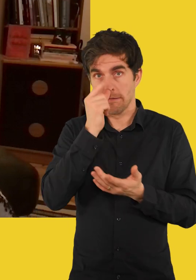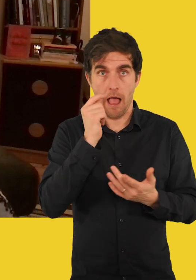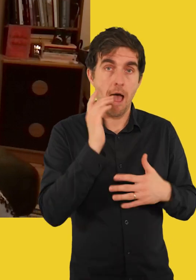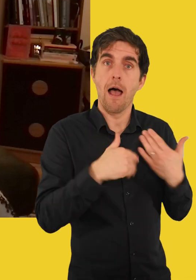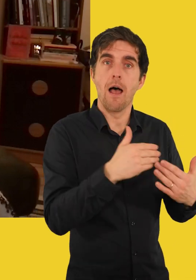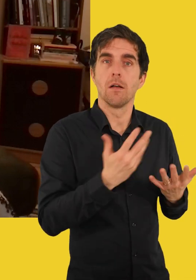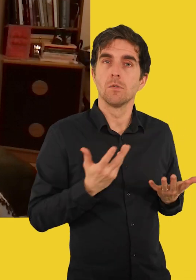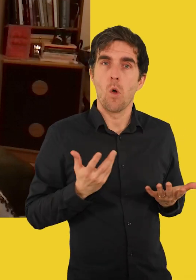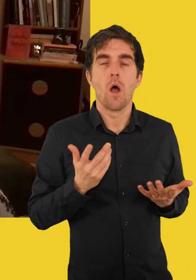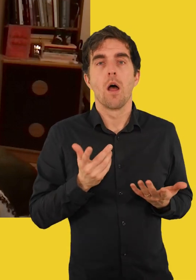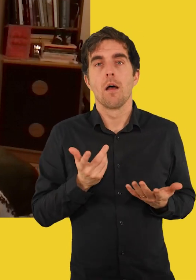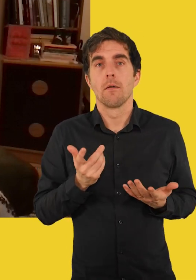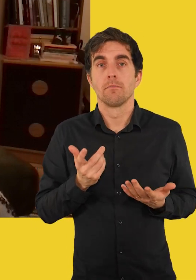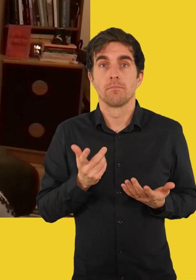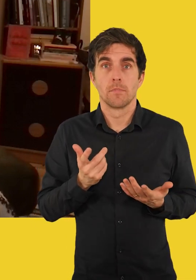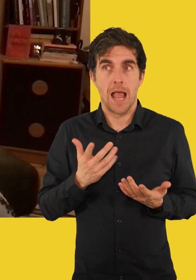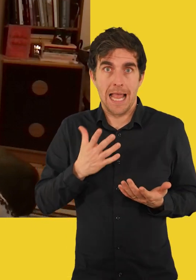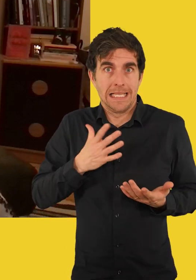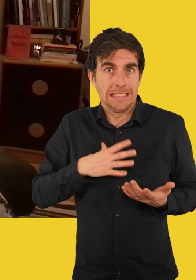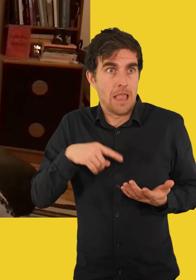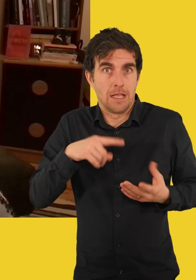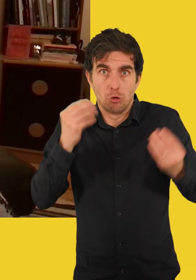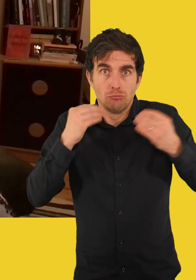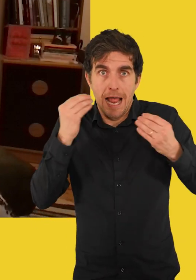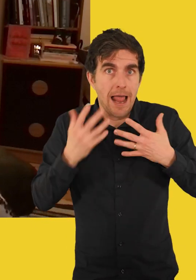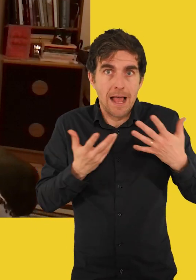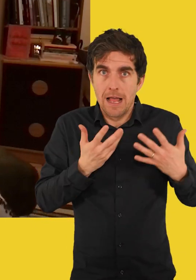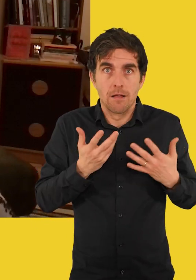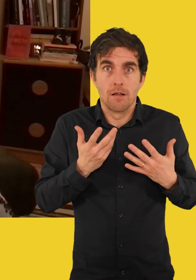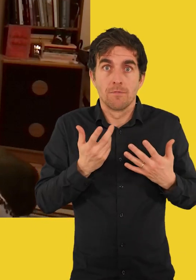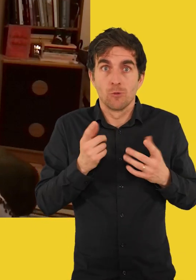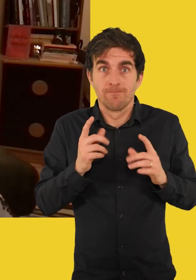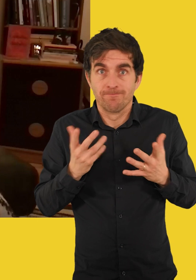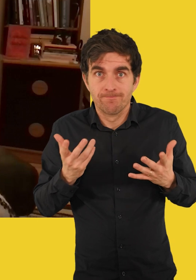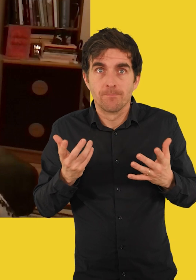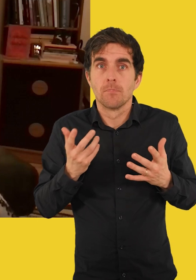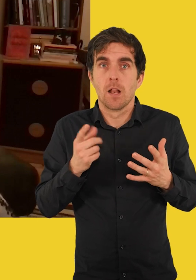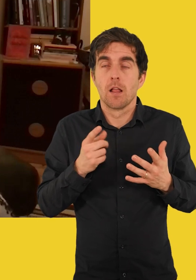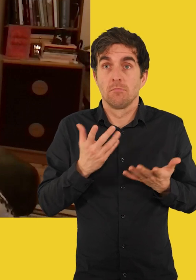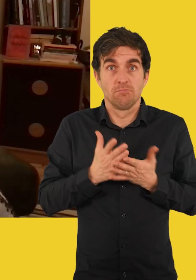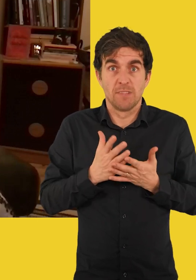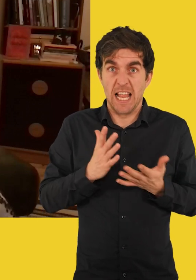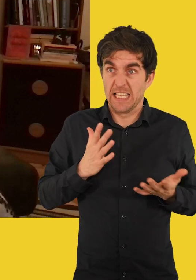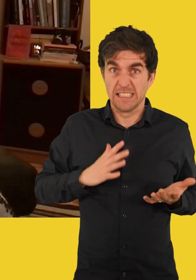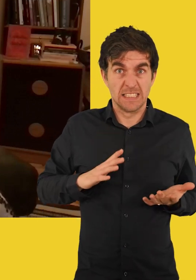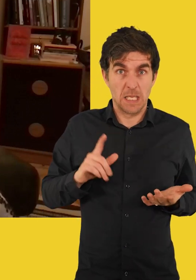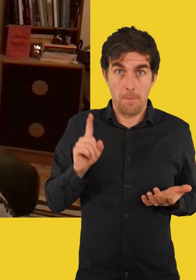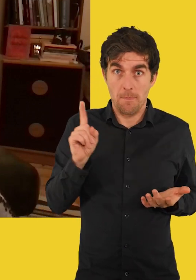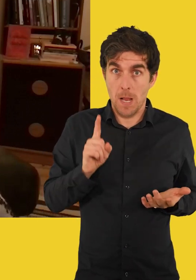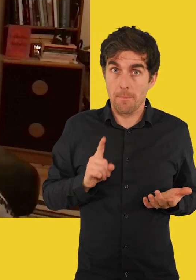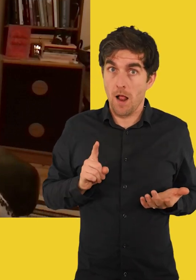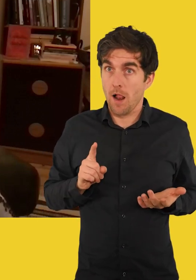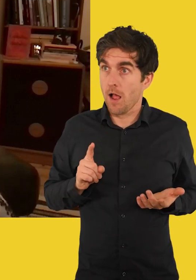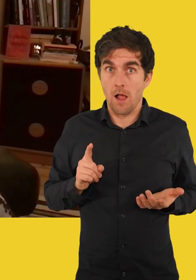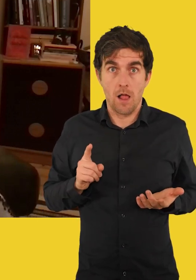done. And that's not to say that you need that kind of training, because you absolutely don't, but it is to say that